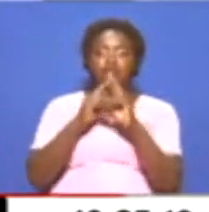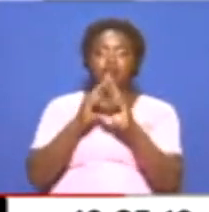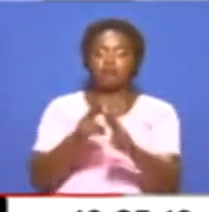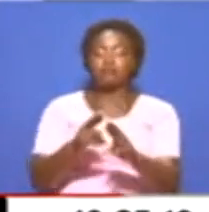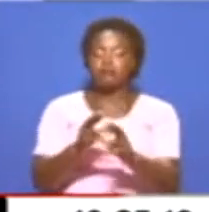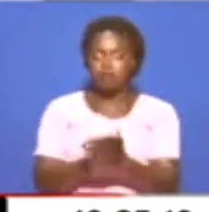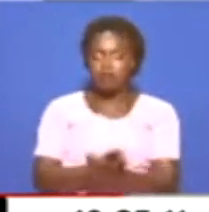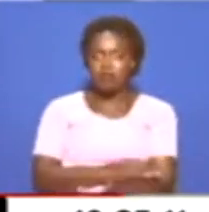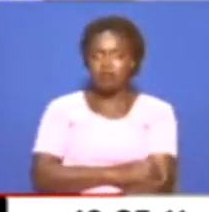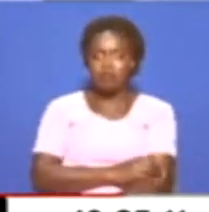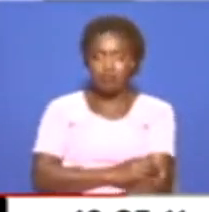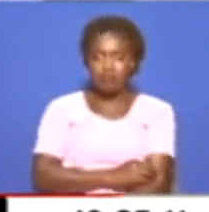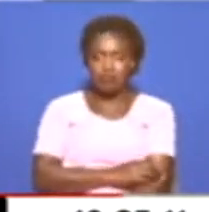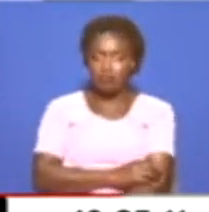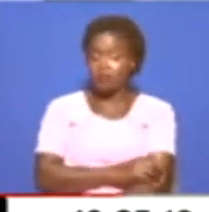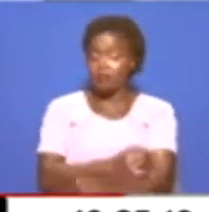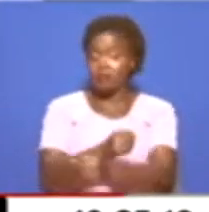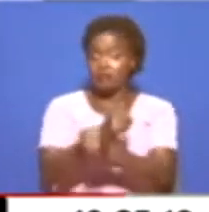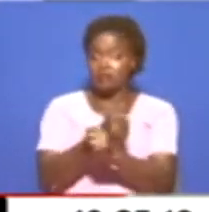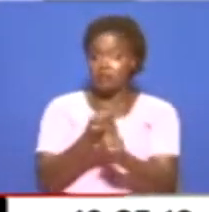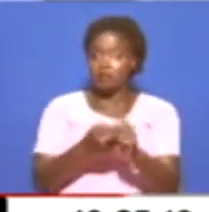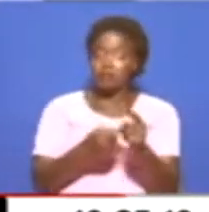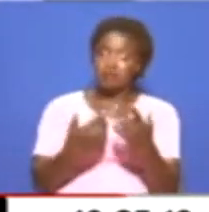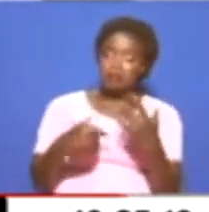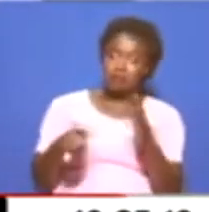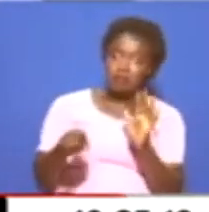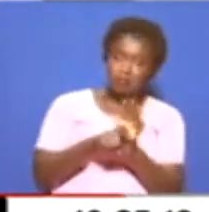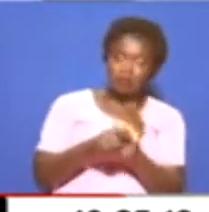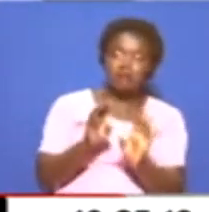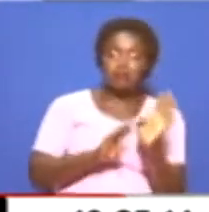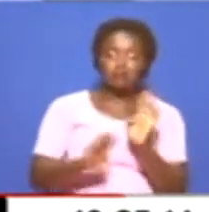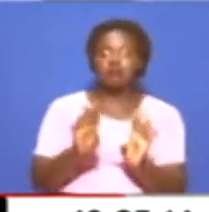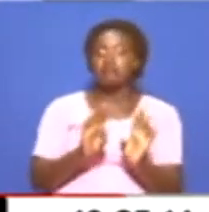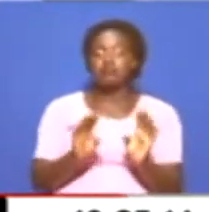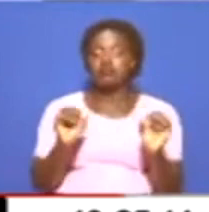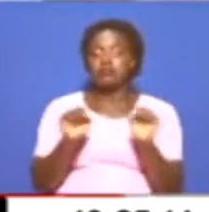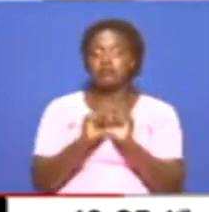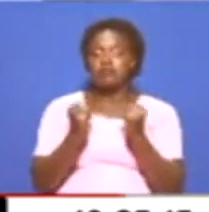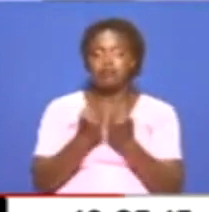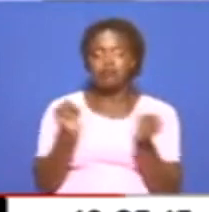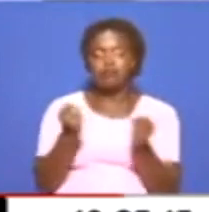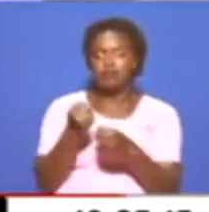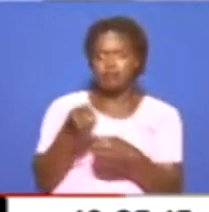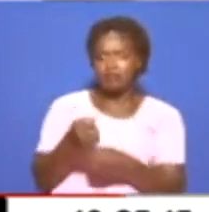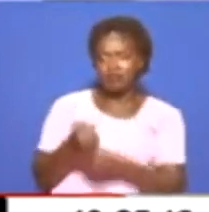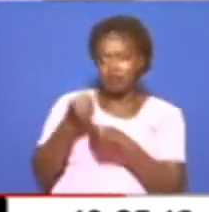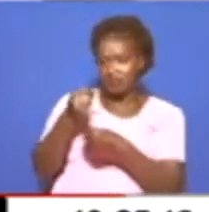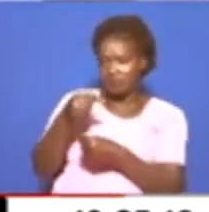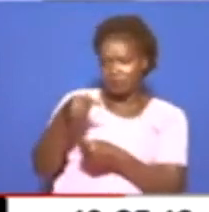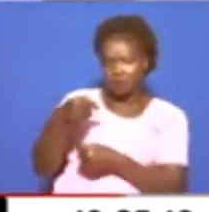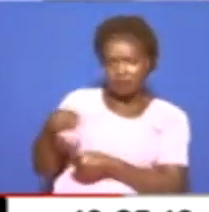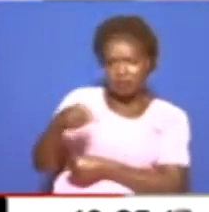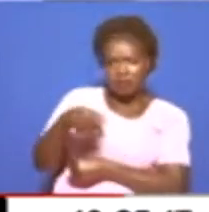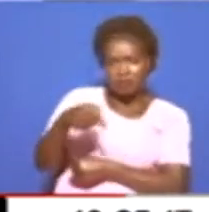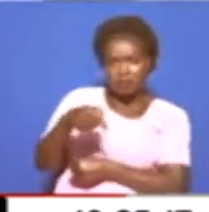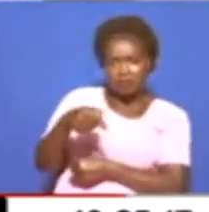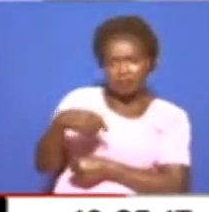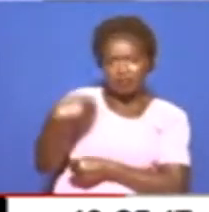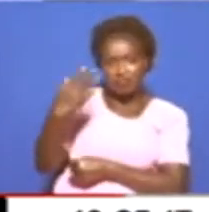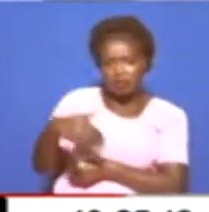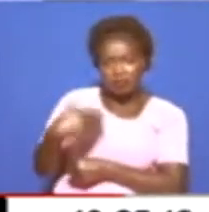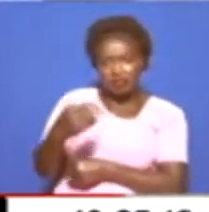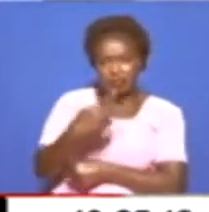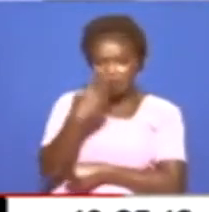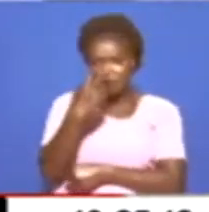It protects us from our ills. We have, as a society, we cannot even trust ourselves. We always suspect ourselves